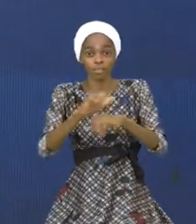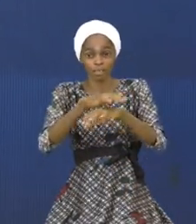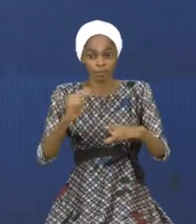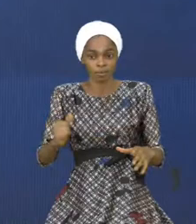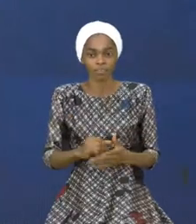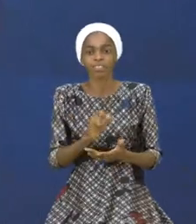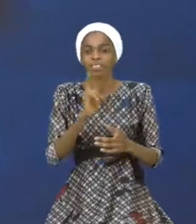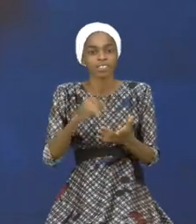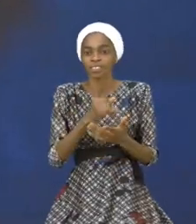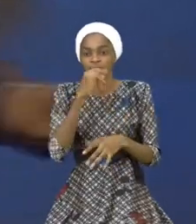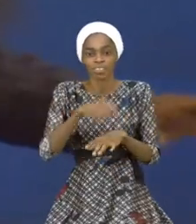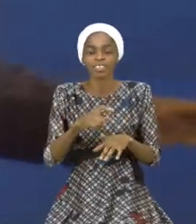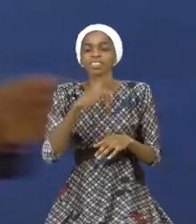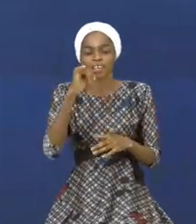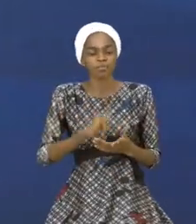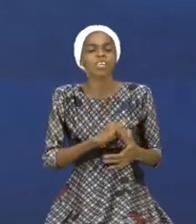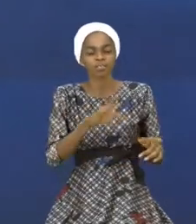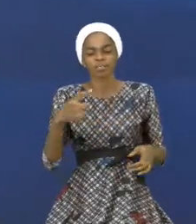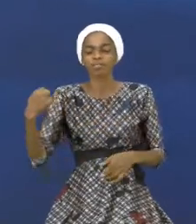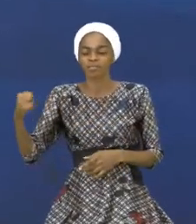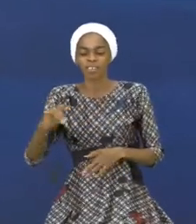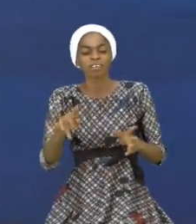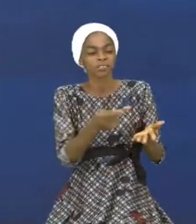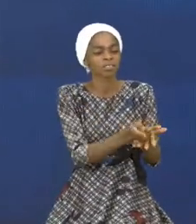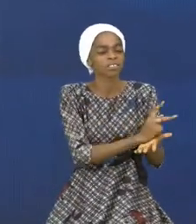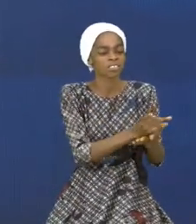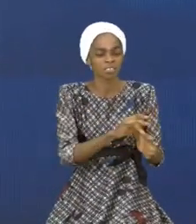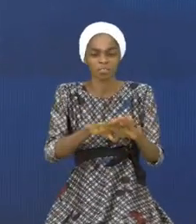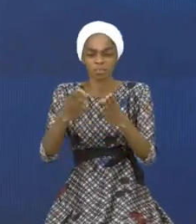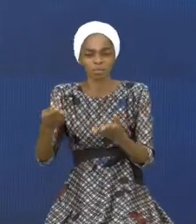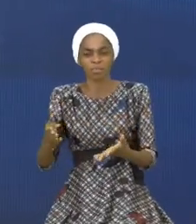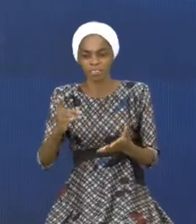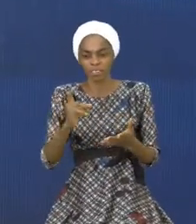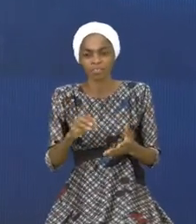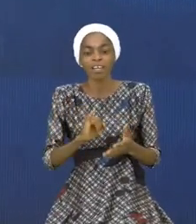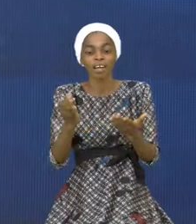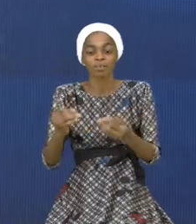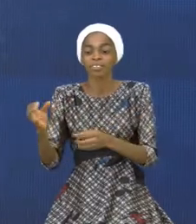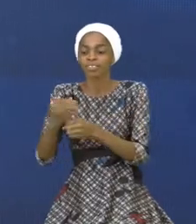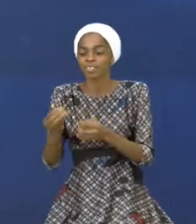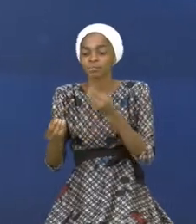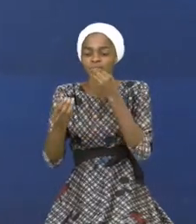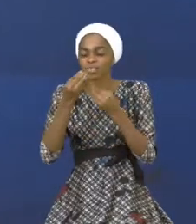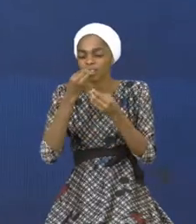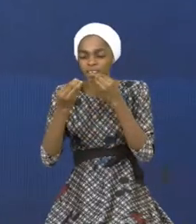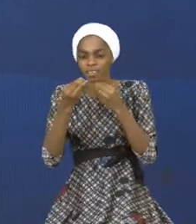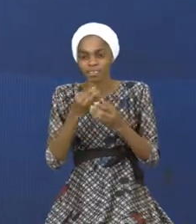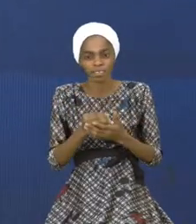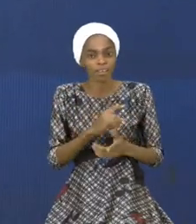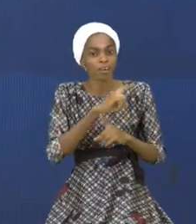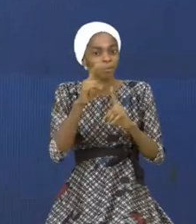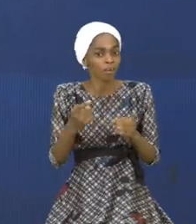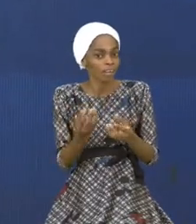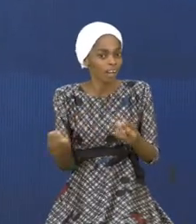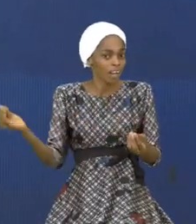there, I go to the toilet, I go to the kitchen, I open the fridge, I want to get something to shop. When